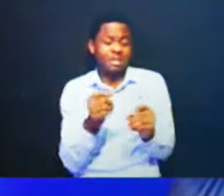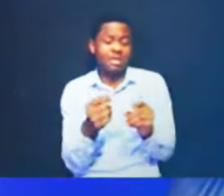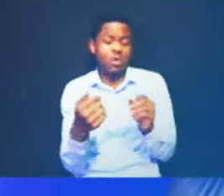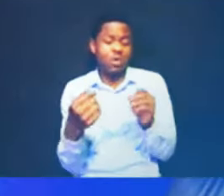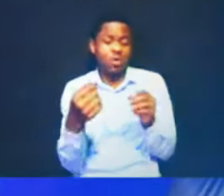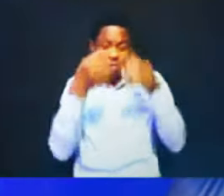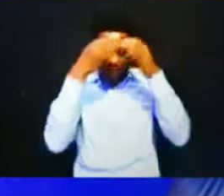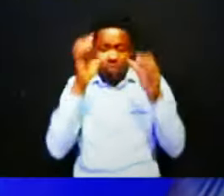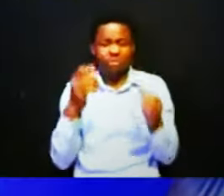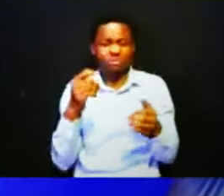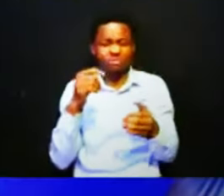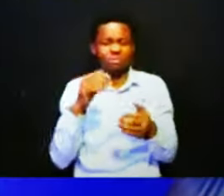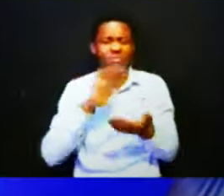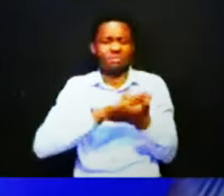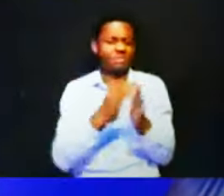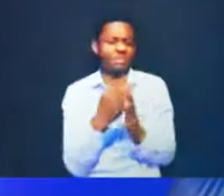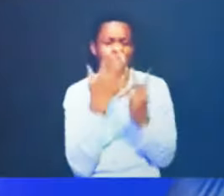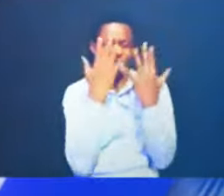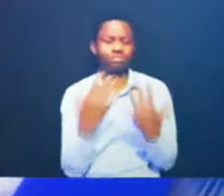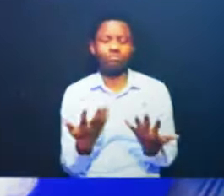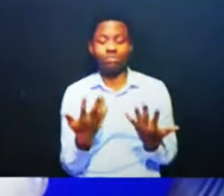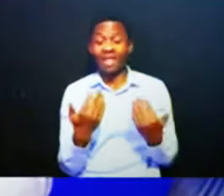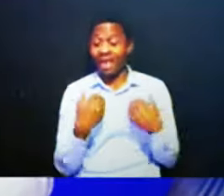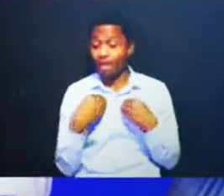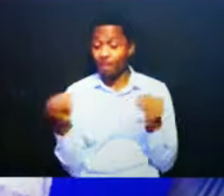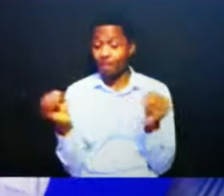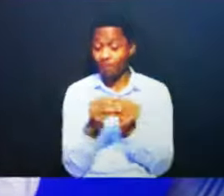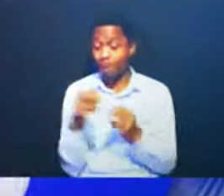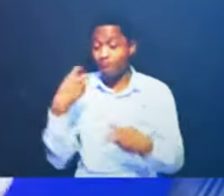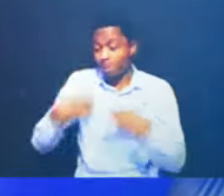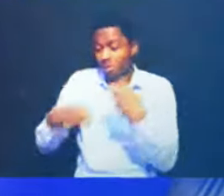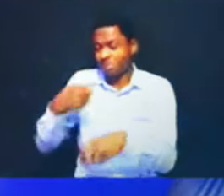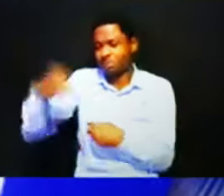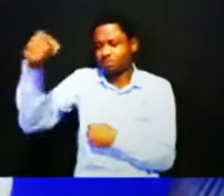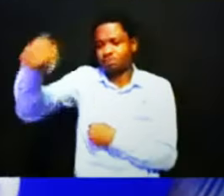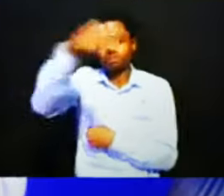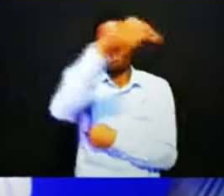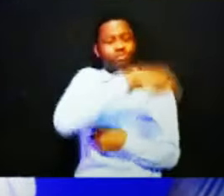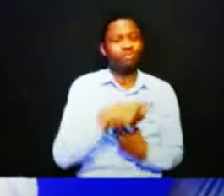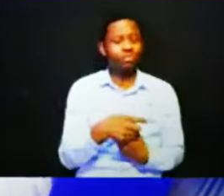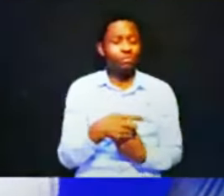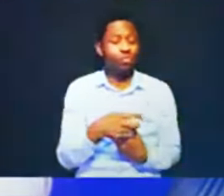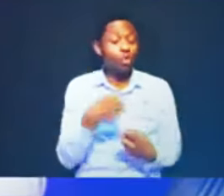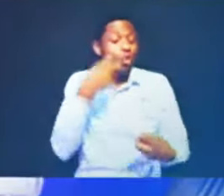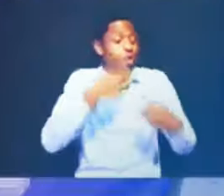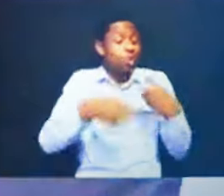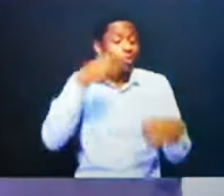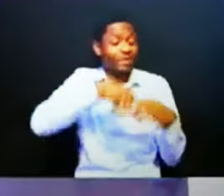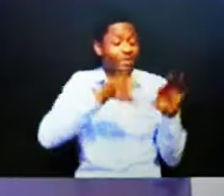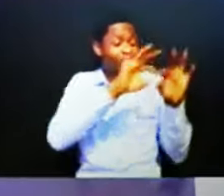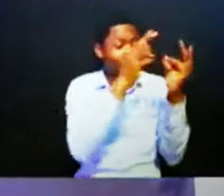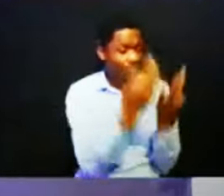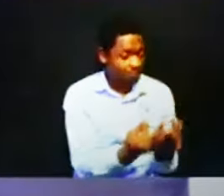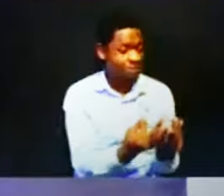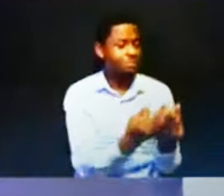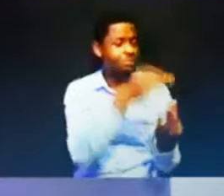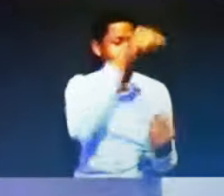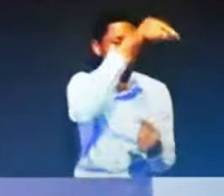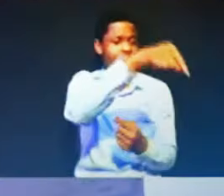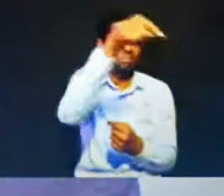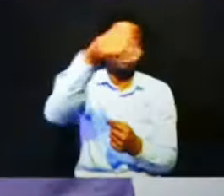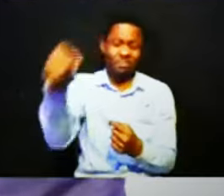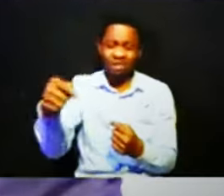displeasure. There are issues everywhere. Okay. Troubles in the family,